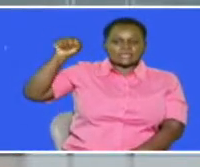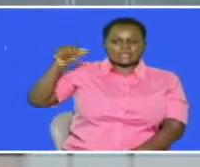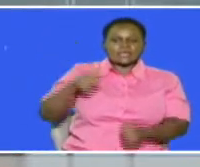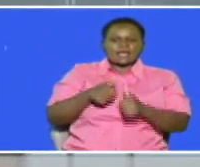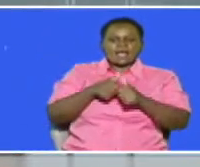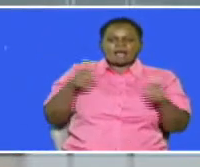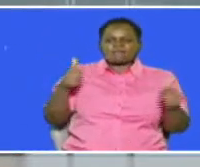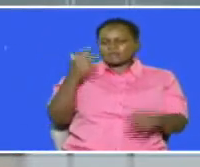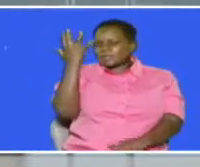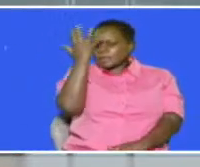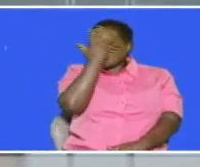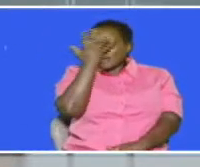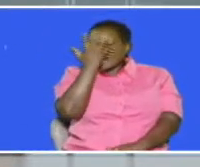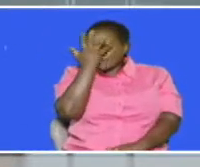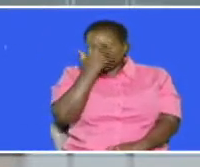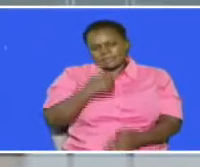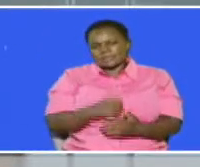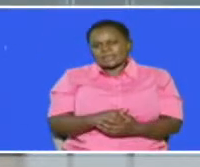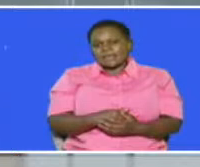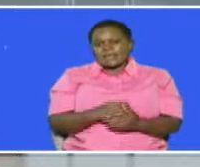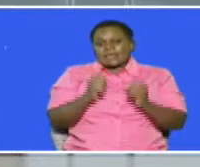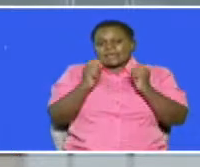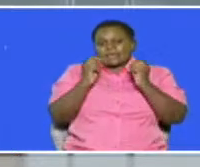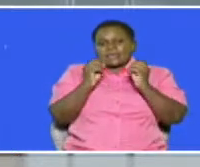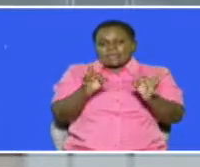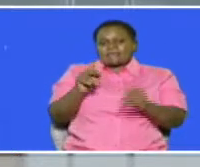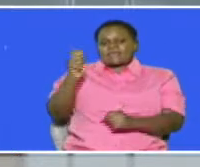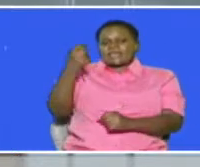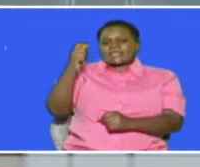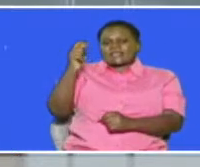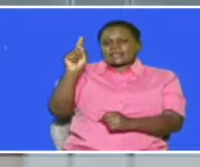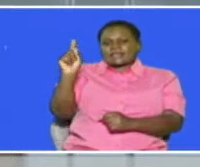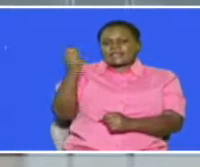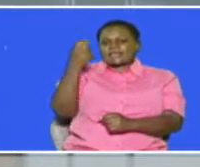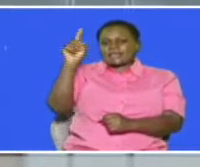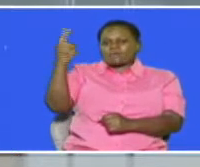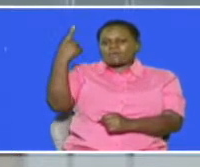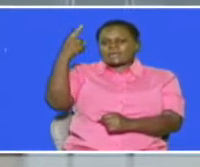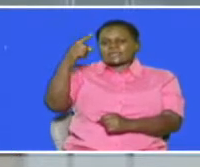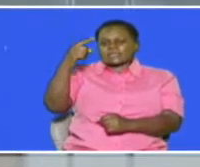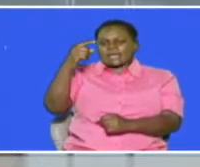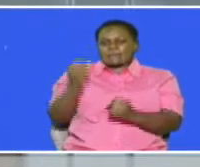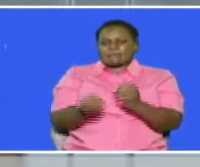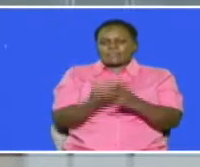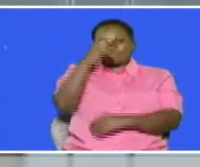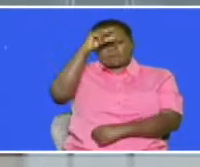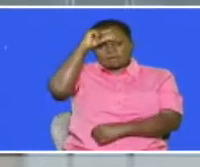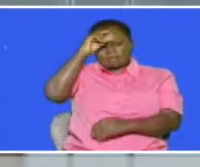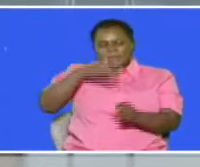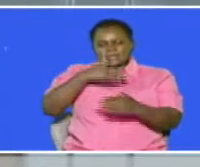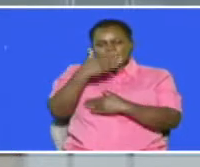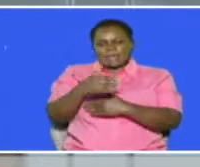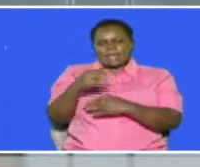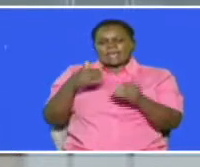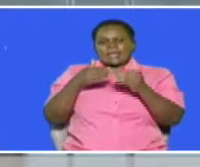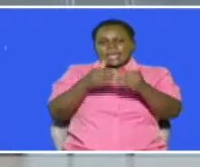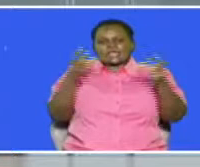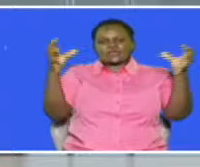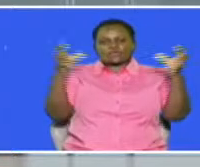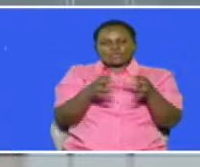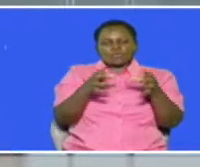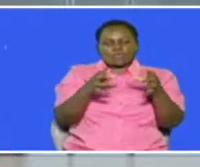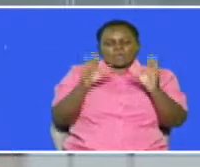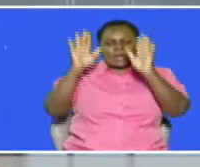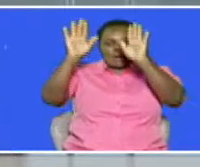avoid facing embarrassment if the Kenya Kwanza team forms the next government. Ruto, who led the Kenya Kwanza Brigade in whistle